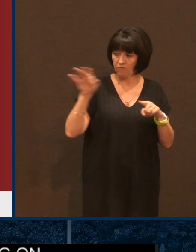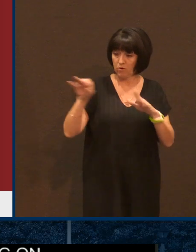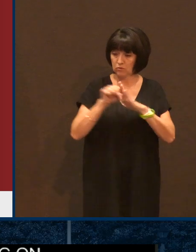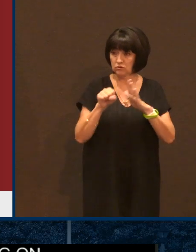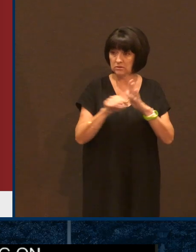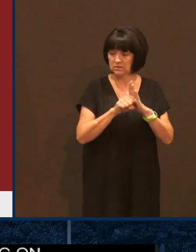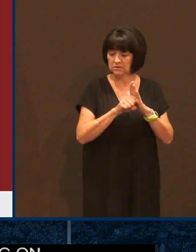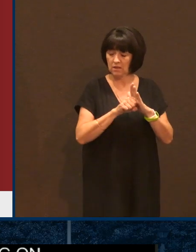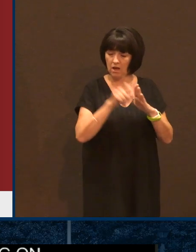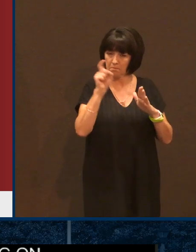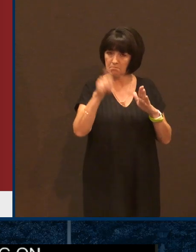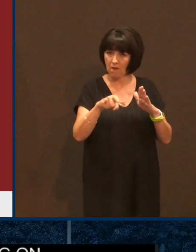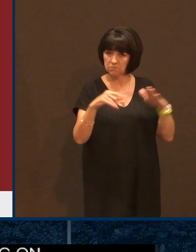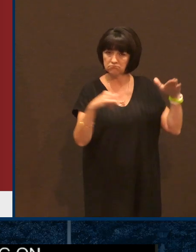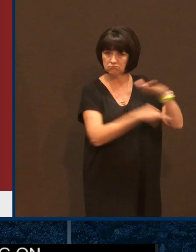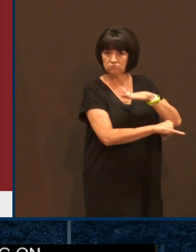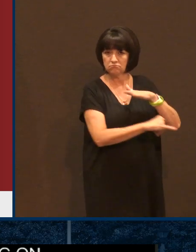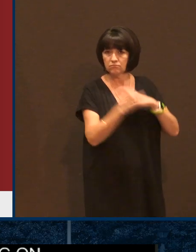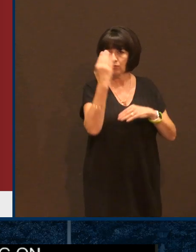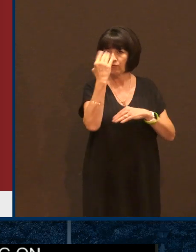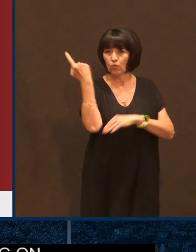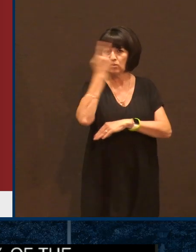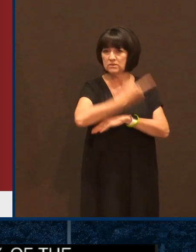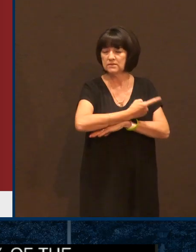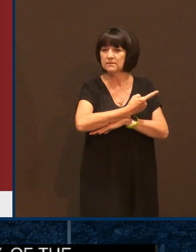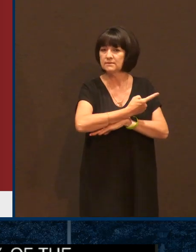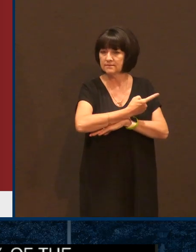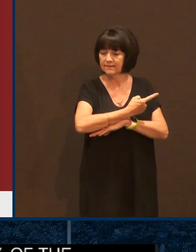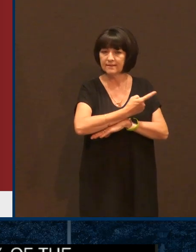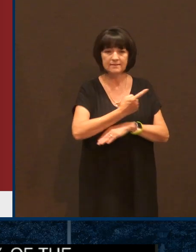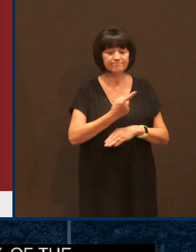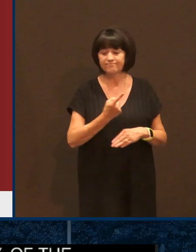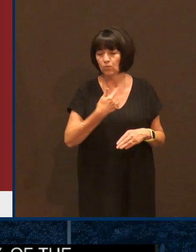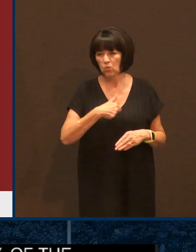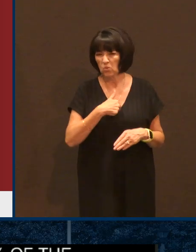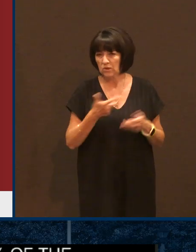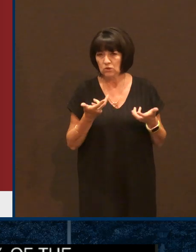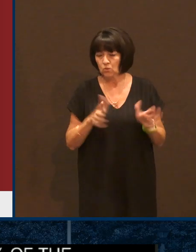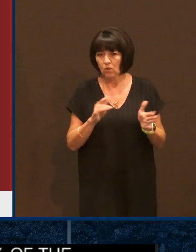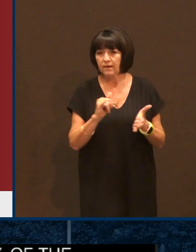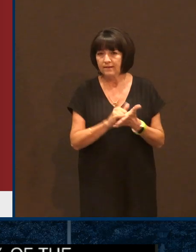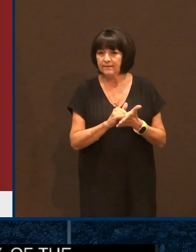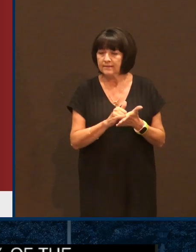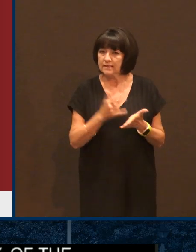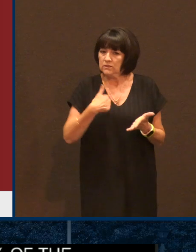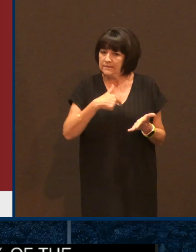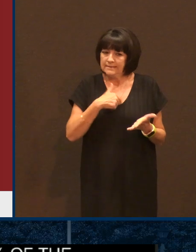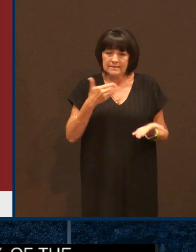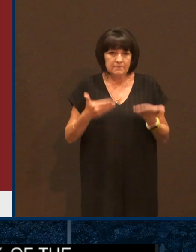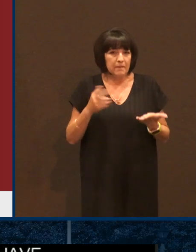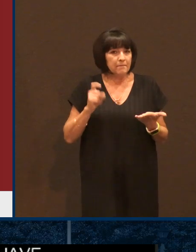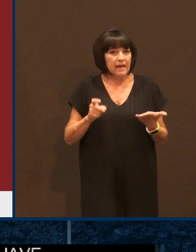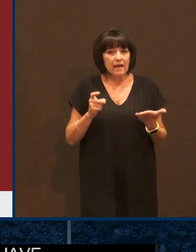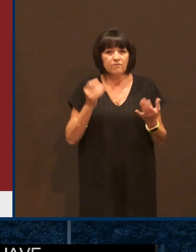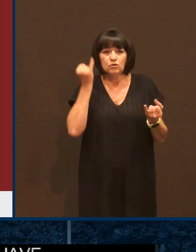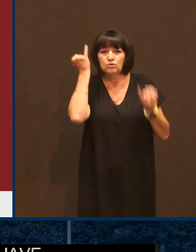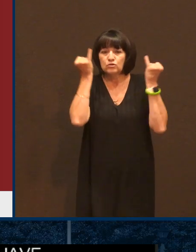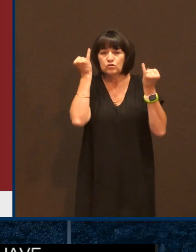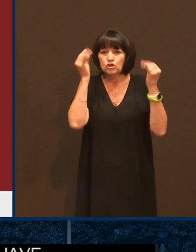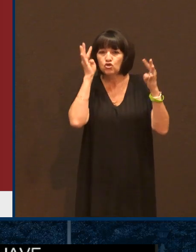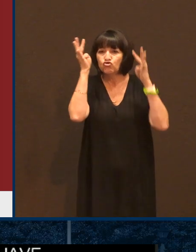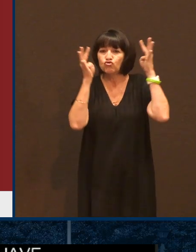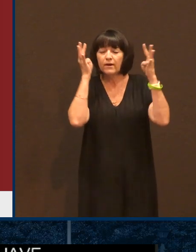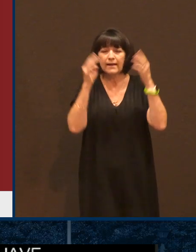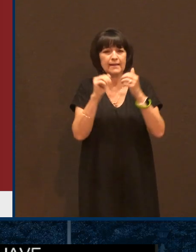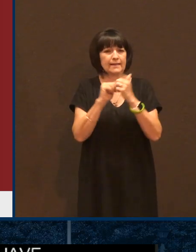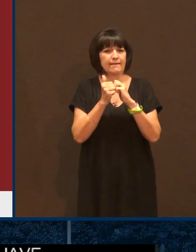might have to have schools and school districts doing instruction in a more hybrid kind of way. And then worst case scenario where